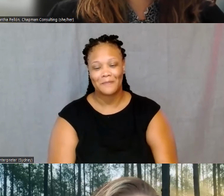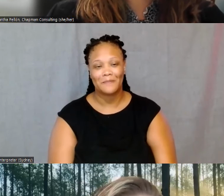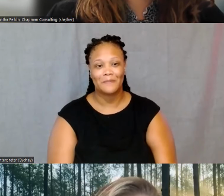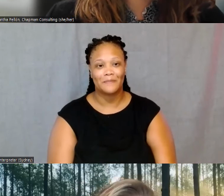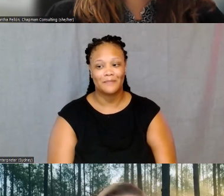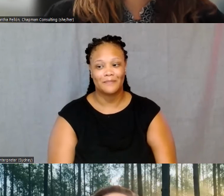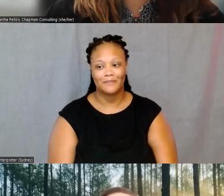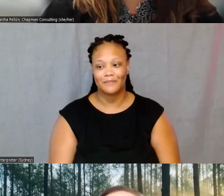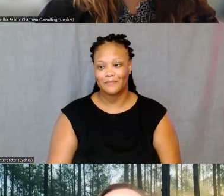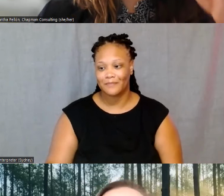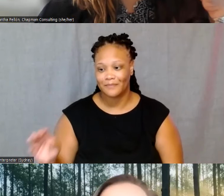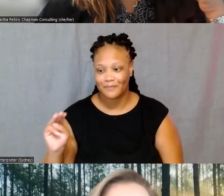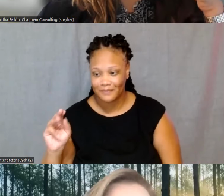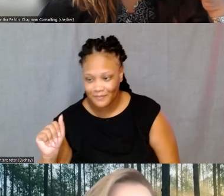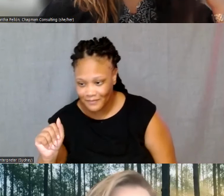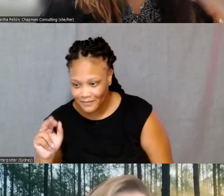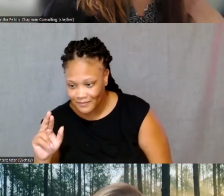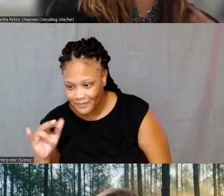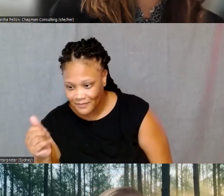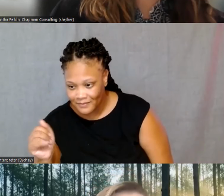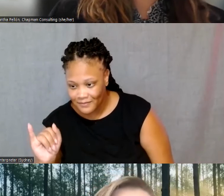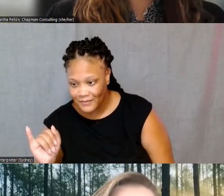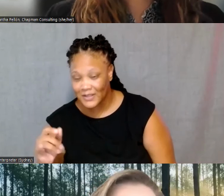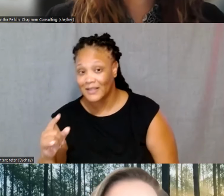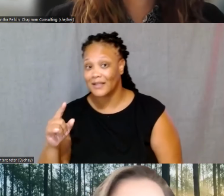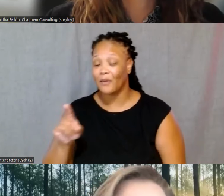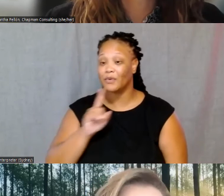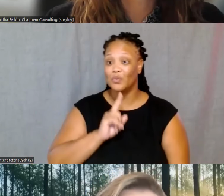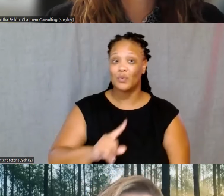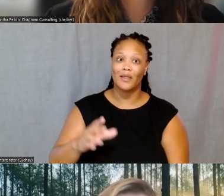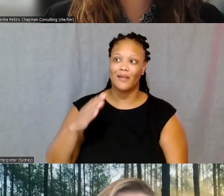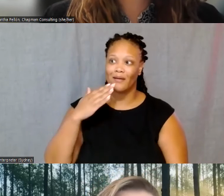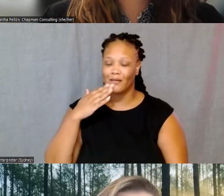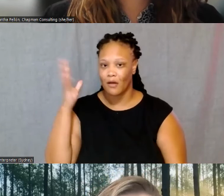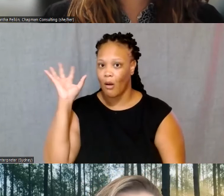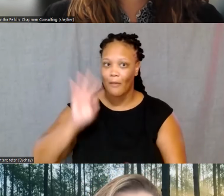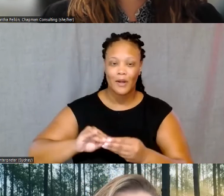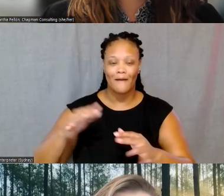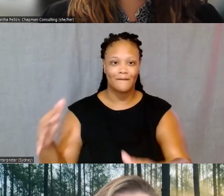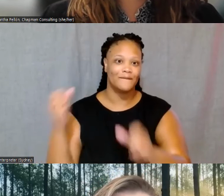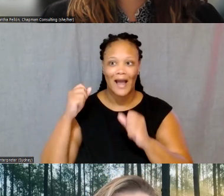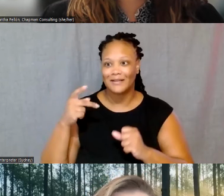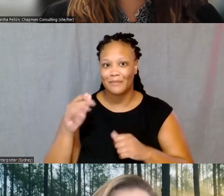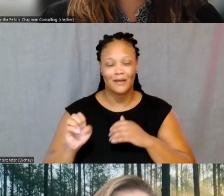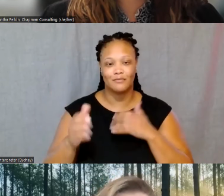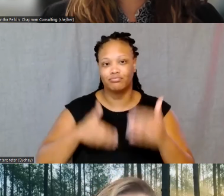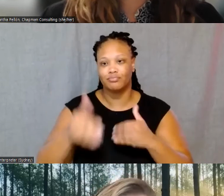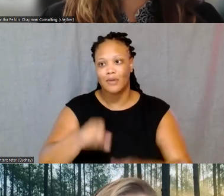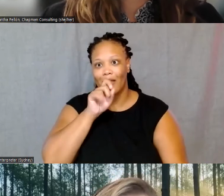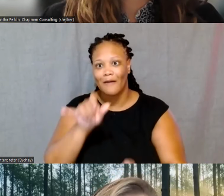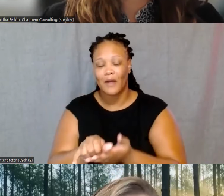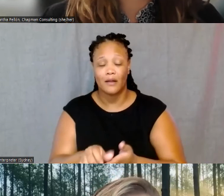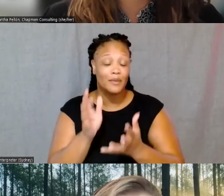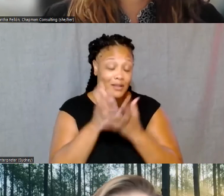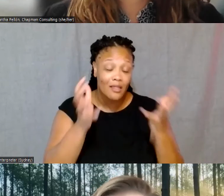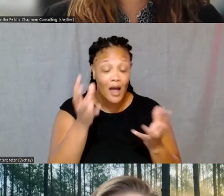Thanks so much, Sam. That was a really comprehensive, fast-paced, which I love. It's like a lightning session. It's a lot of